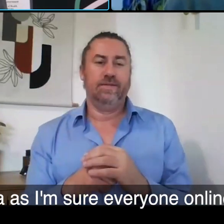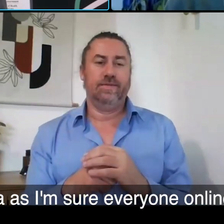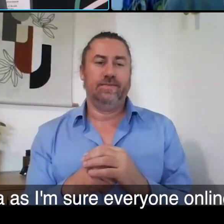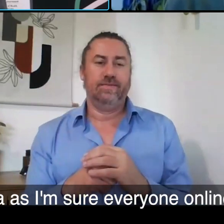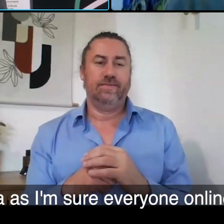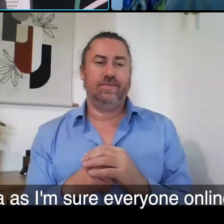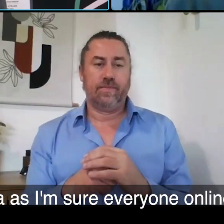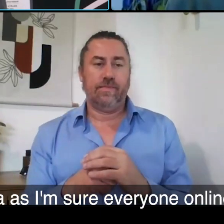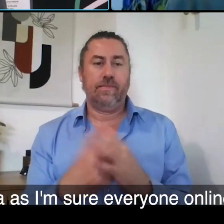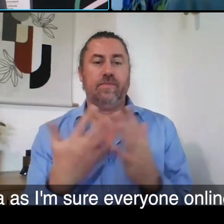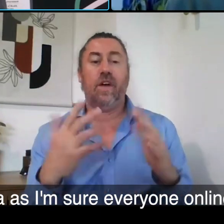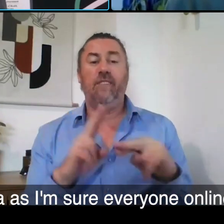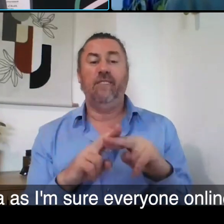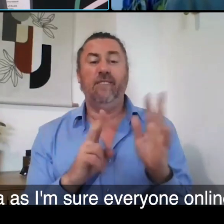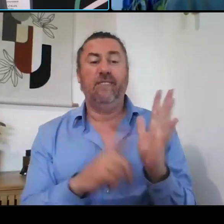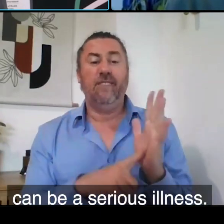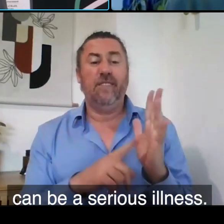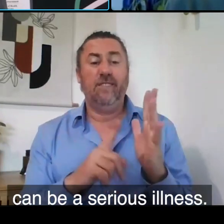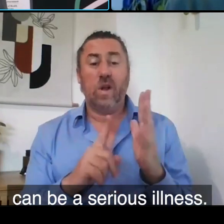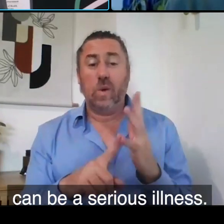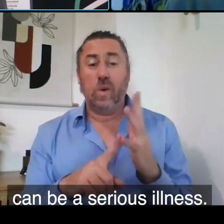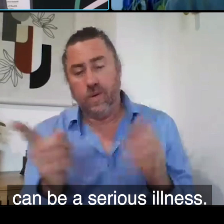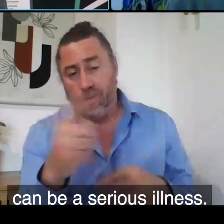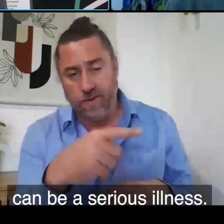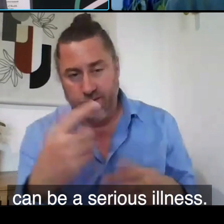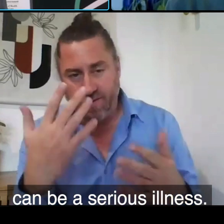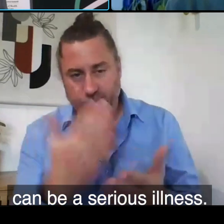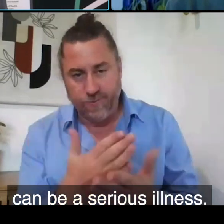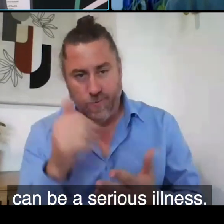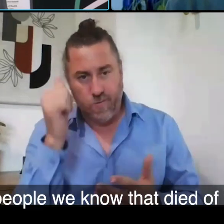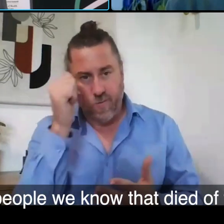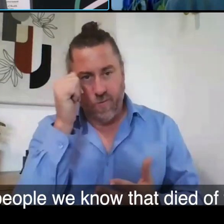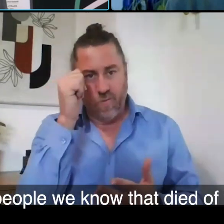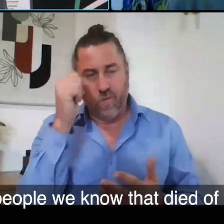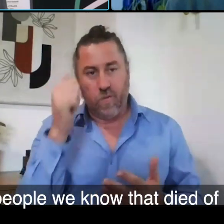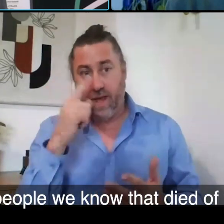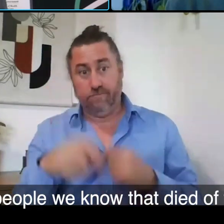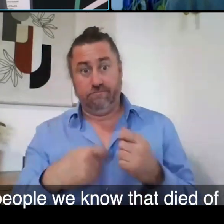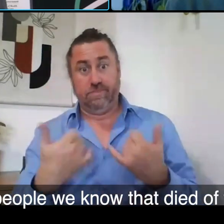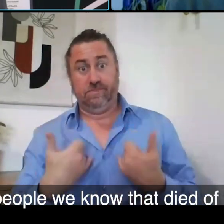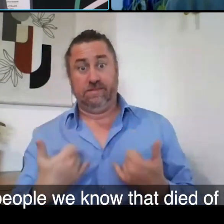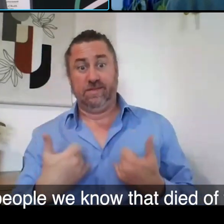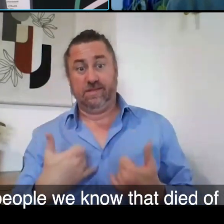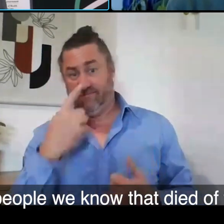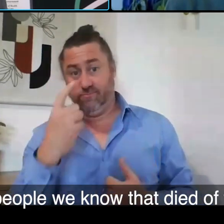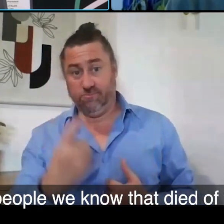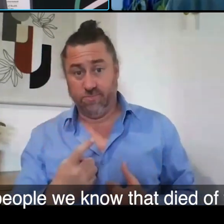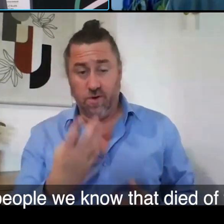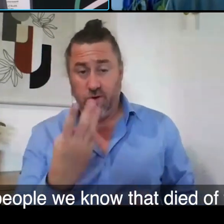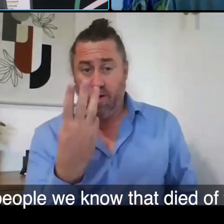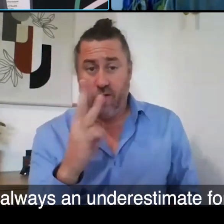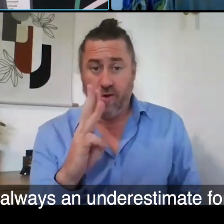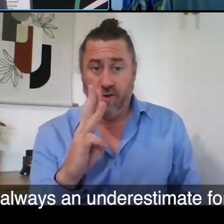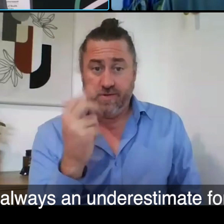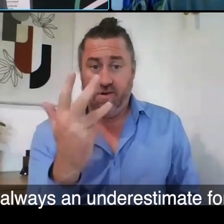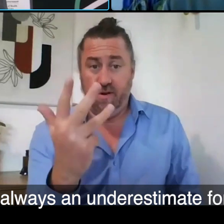Influenza, as I'm sure everyone online knows, can be a serious illness. We had 39 people we know that died of flu